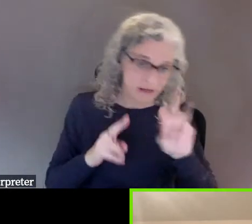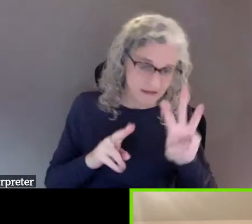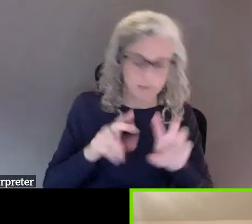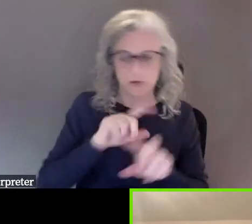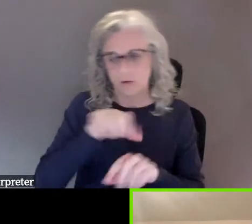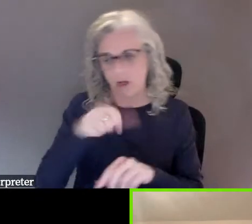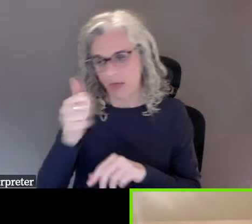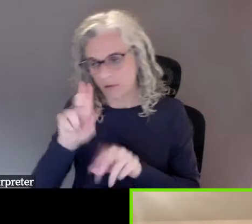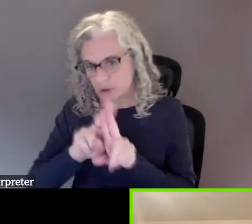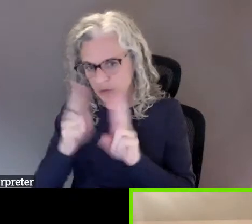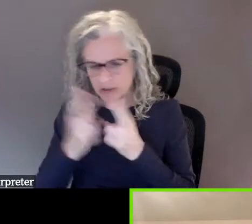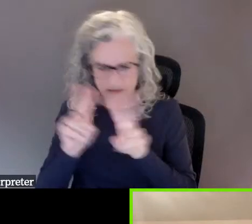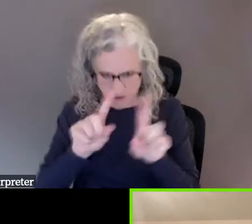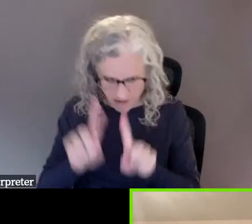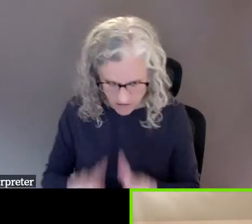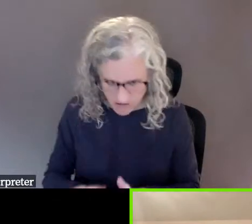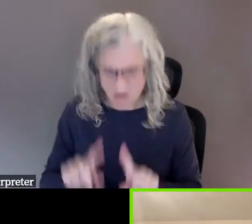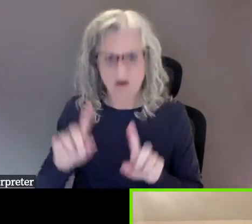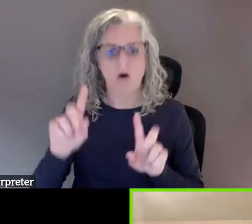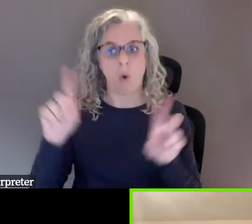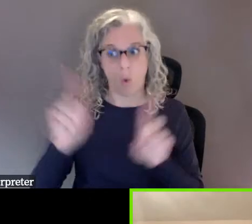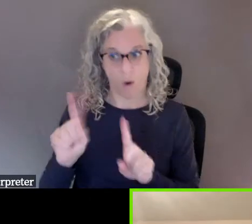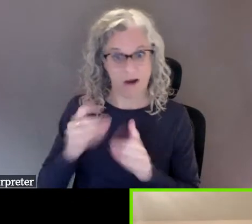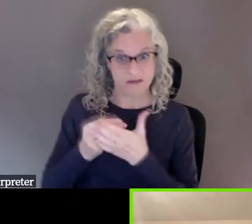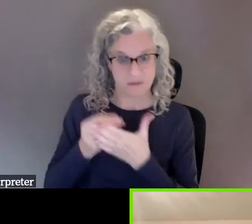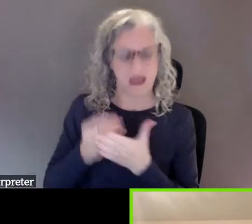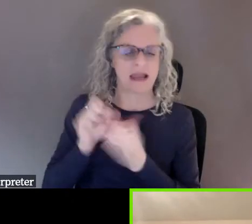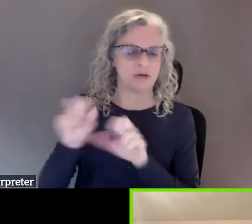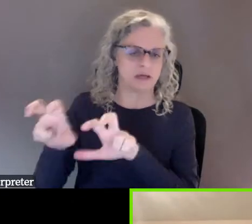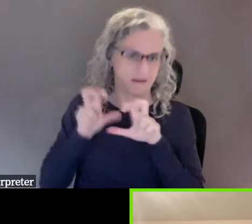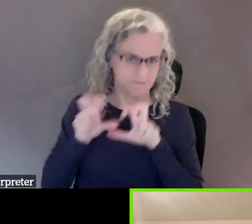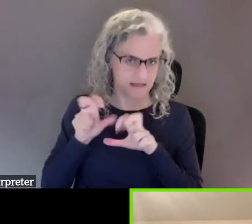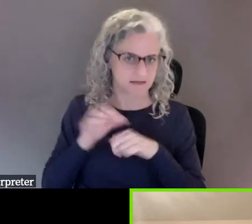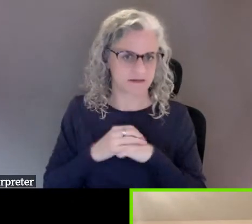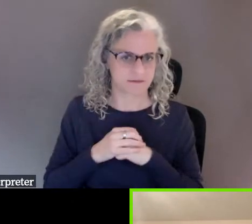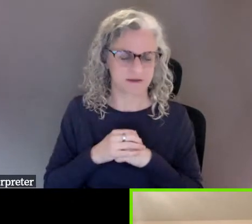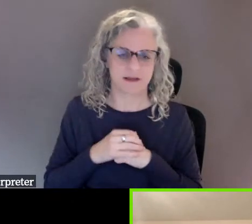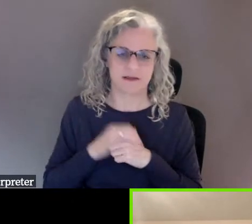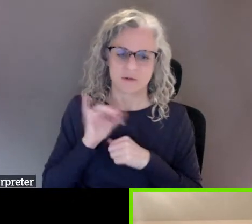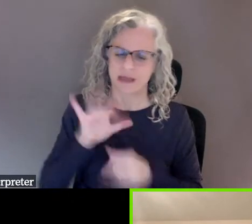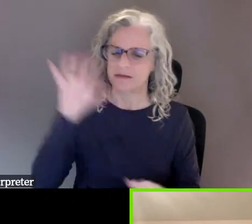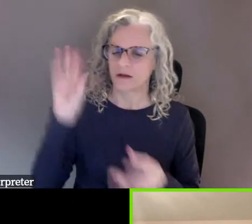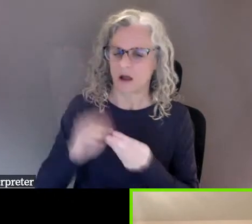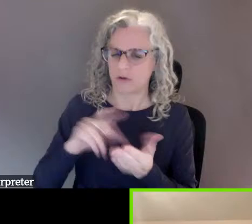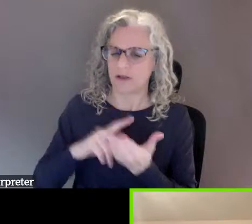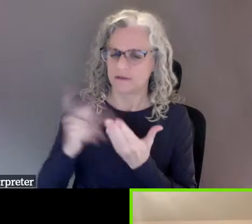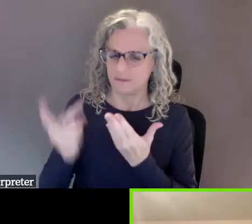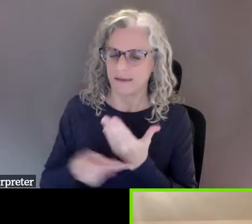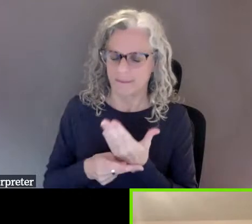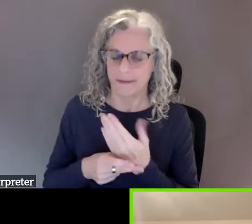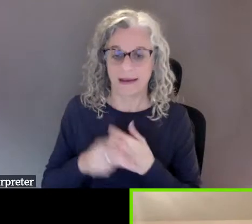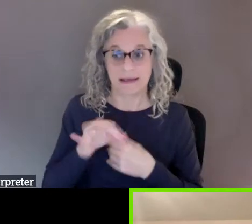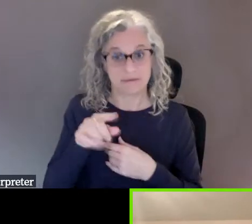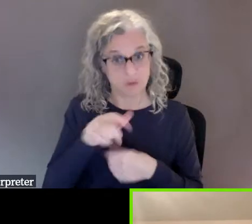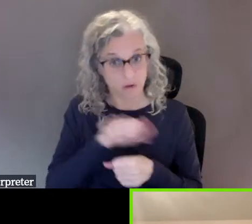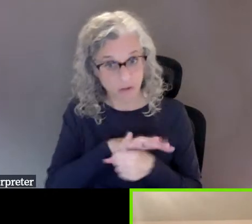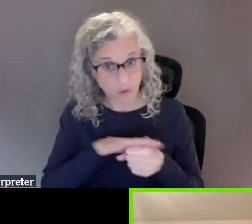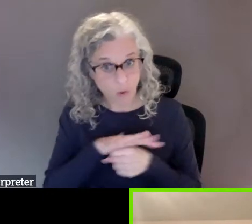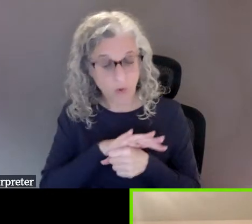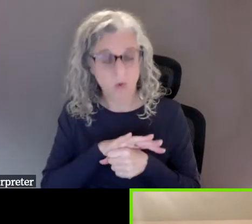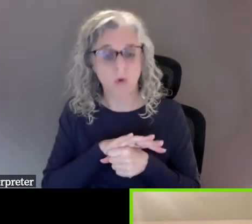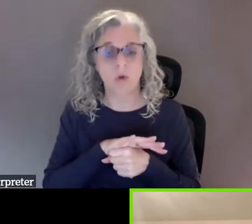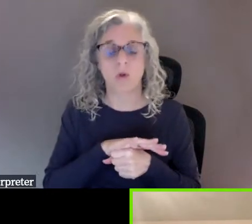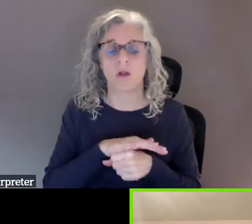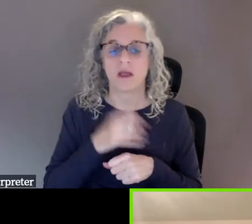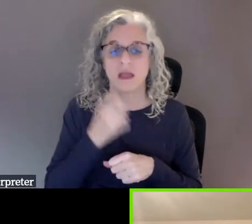divest. So that's a kind of comprehensive campaign, and we are always, if you are a local who is, just starting a